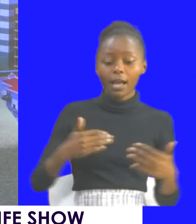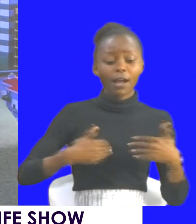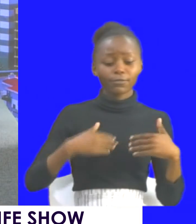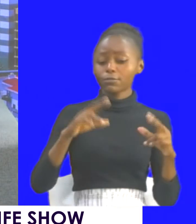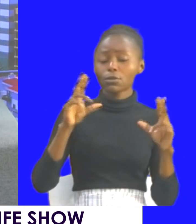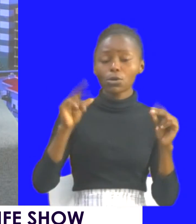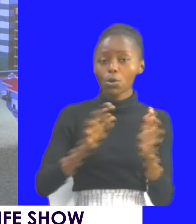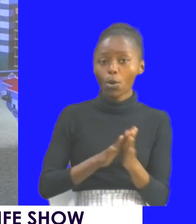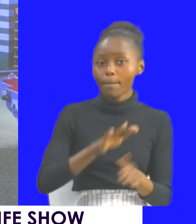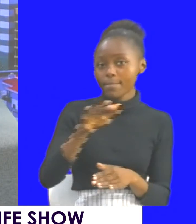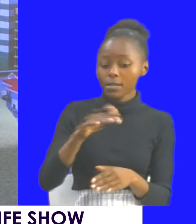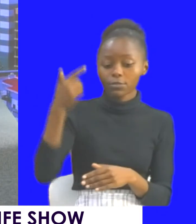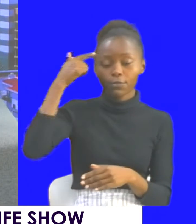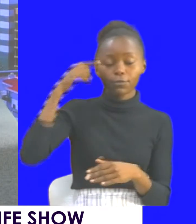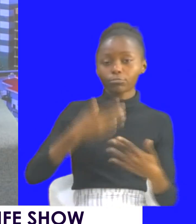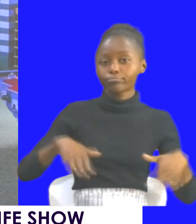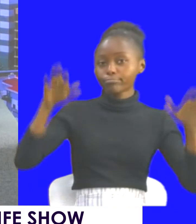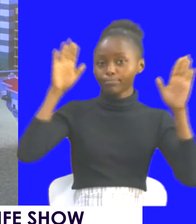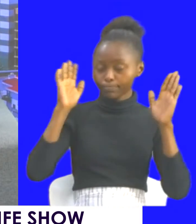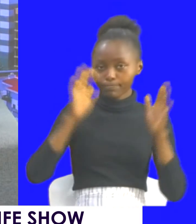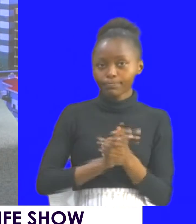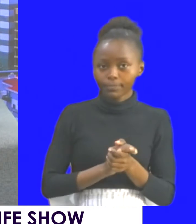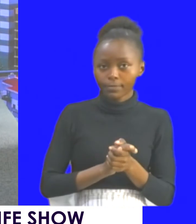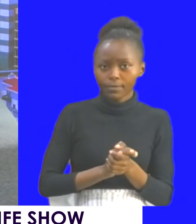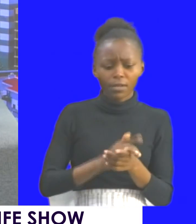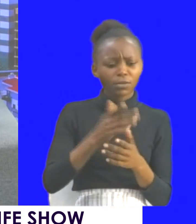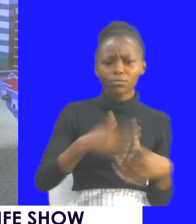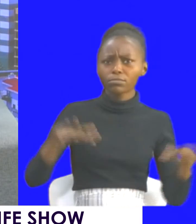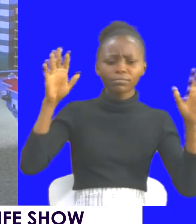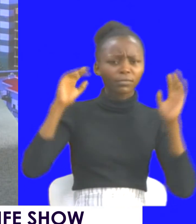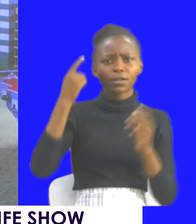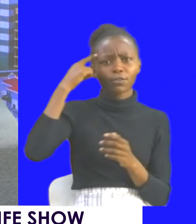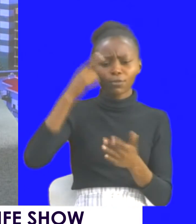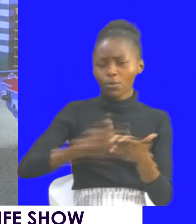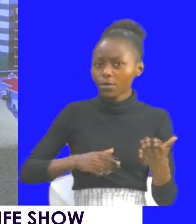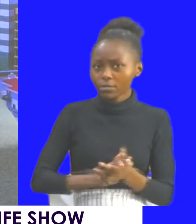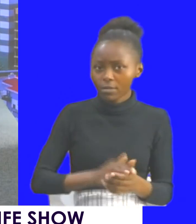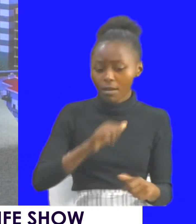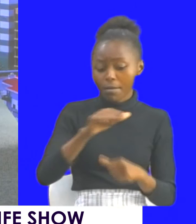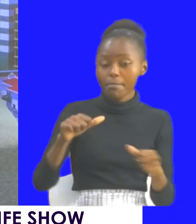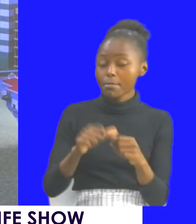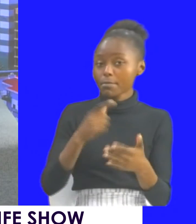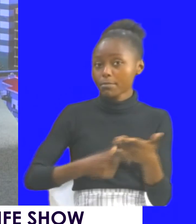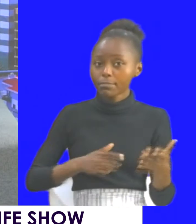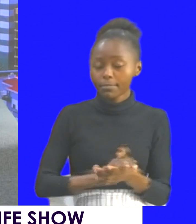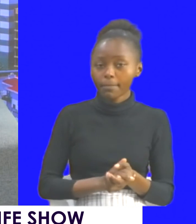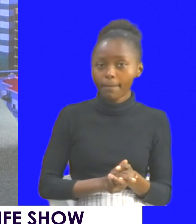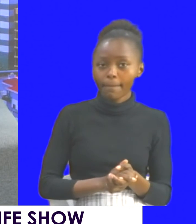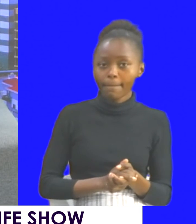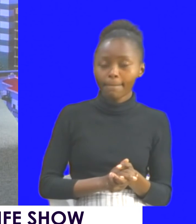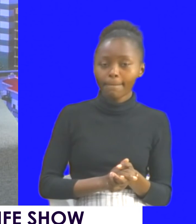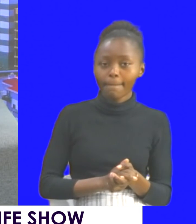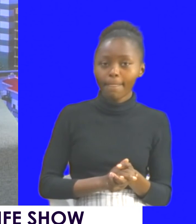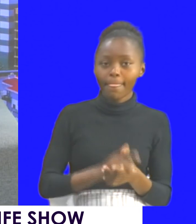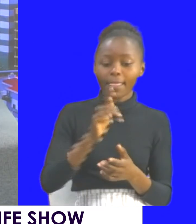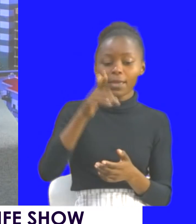no room for giving up. You are giving up for what? About what? You